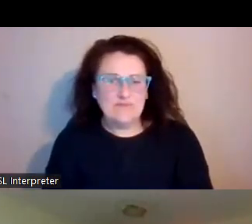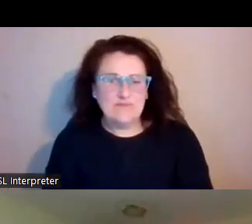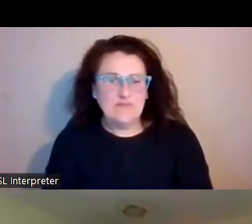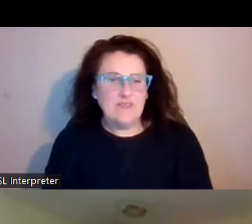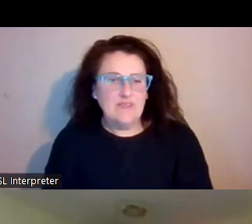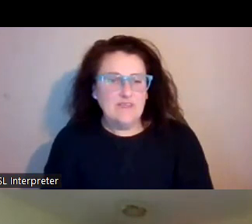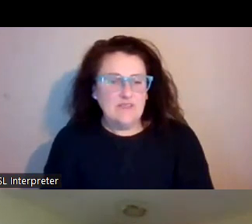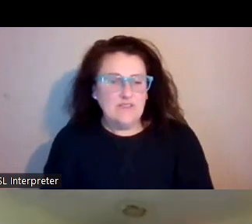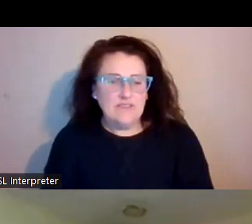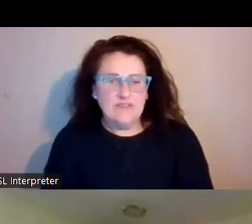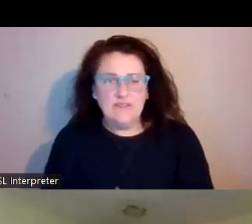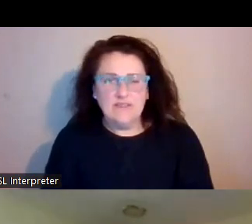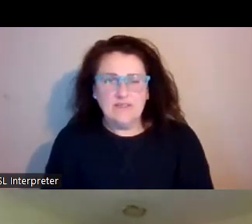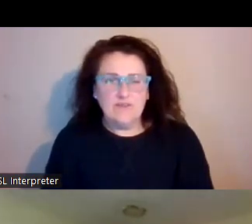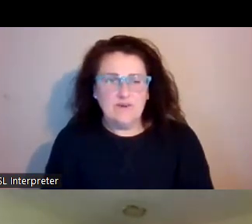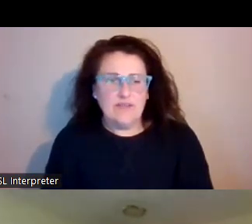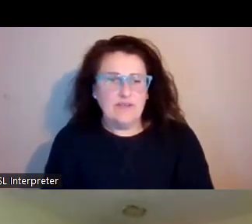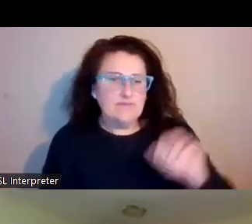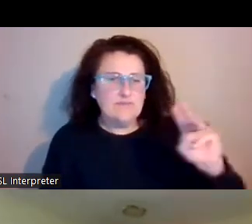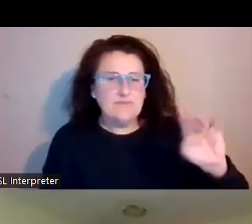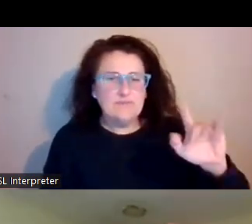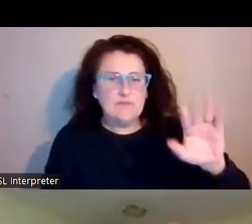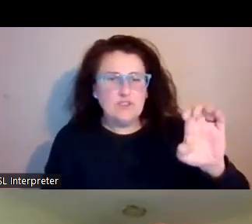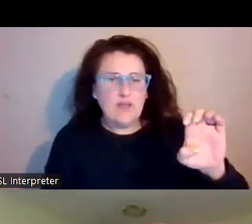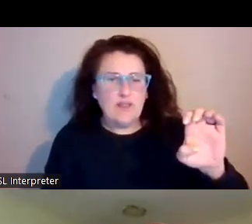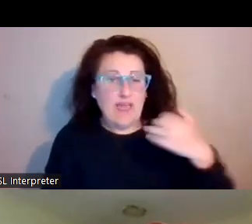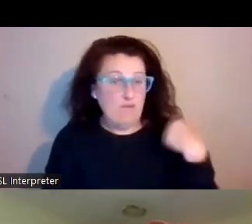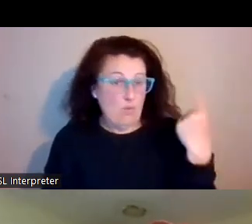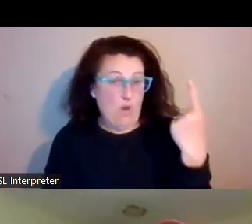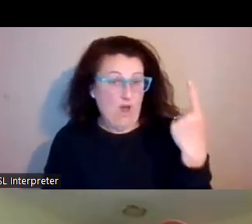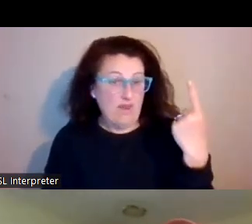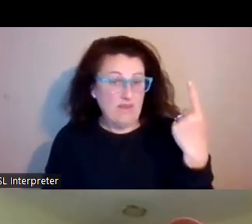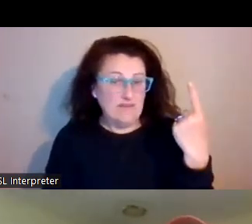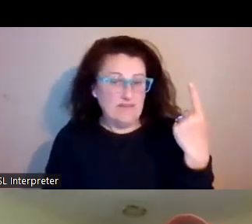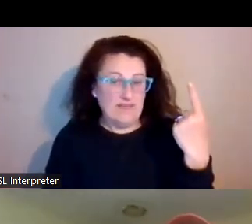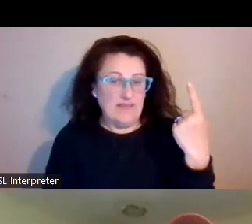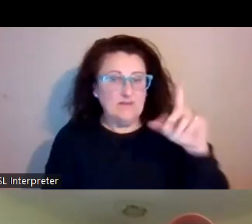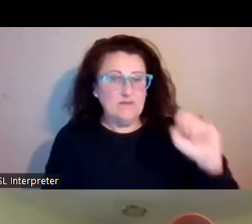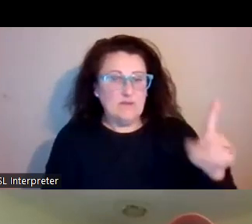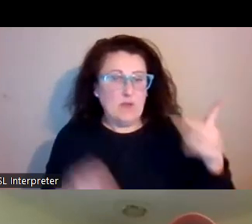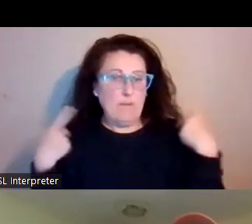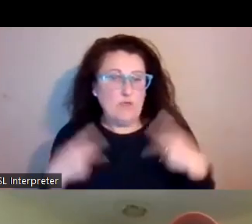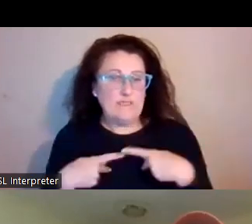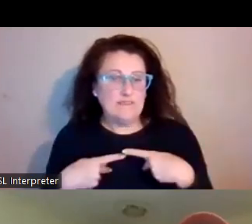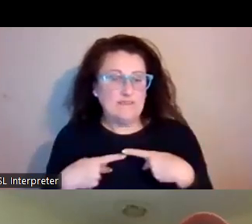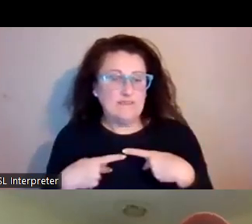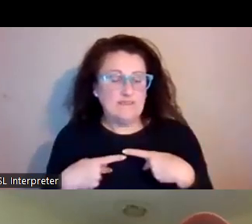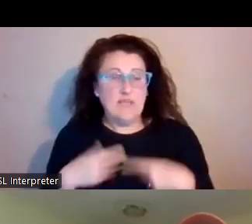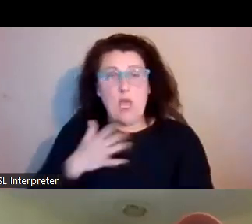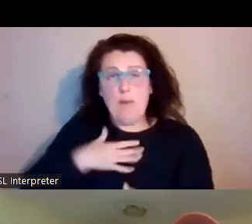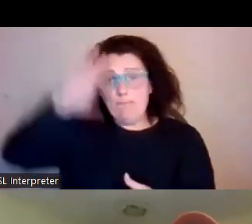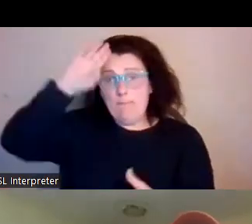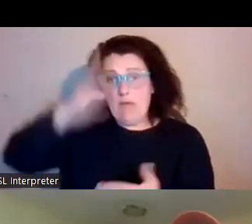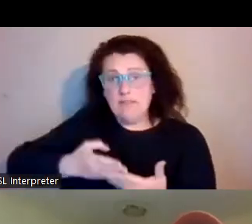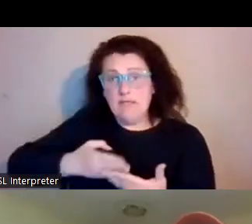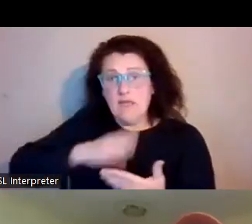Michelle? Yes. There is one question in Portuguese. Okay. And it says, my son is